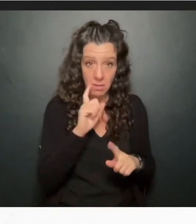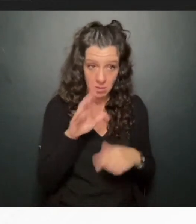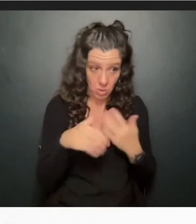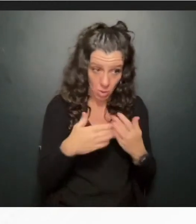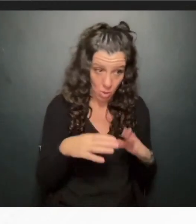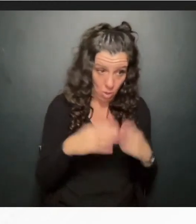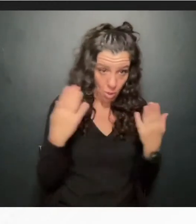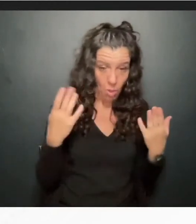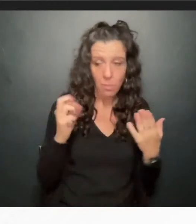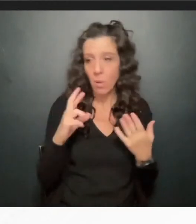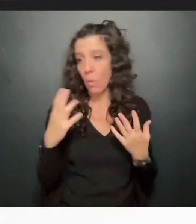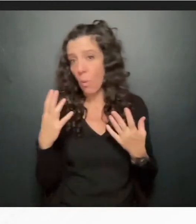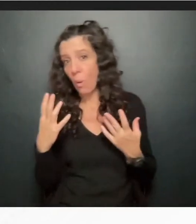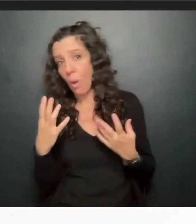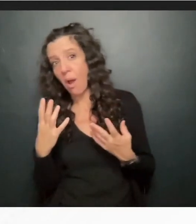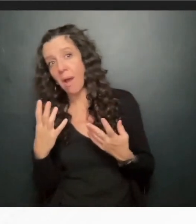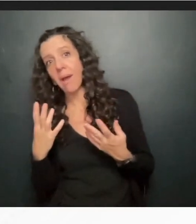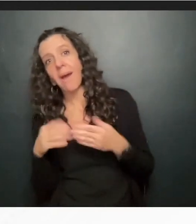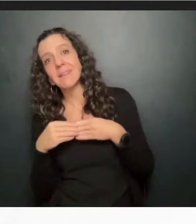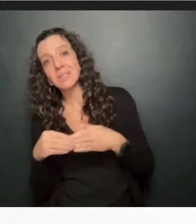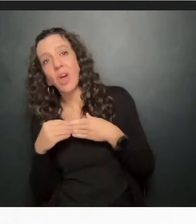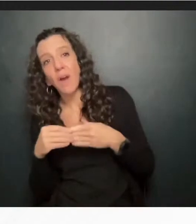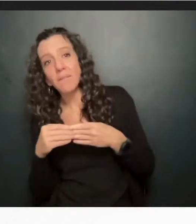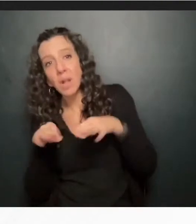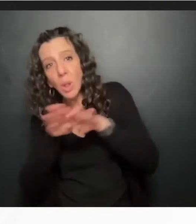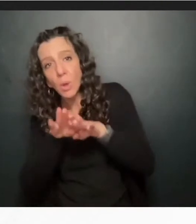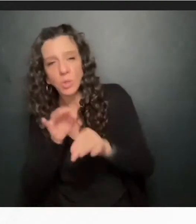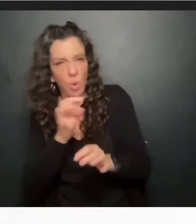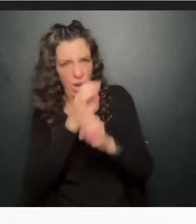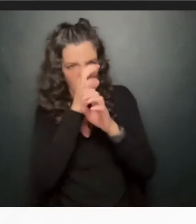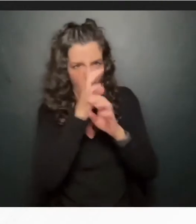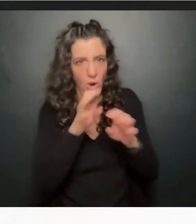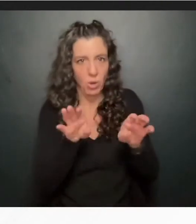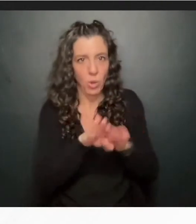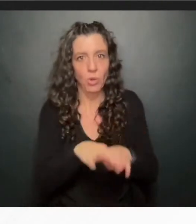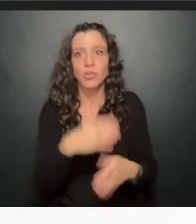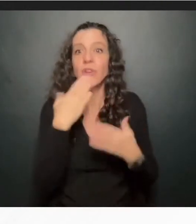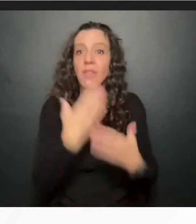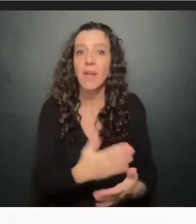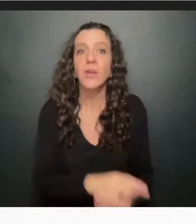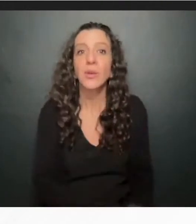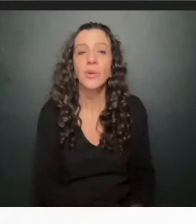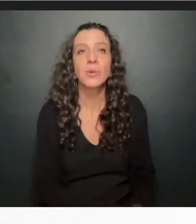it's a soft closure, or if it's a hard closure. Thank you.